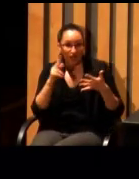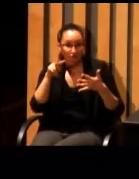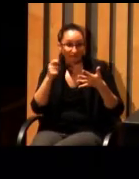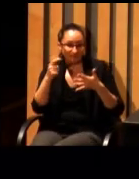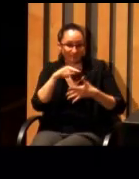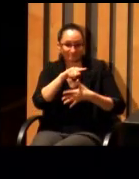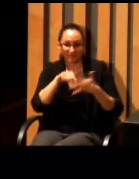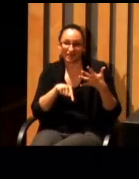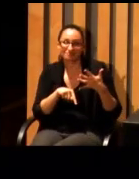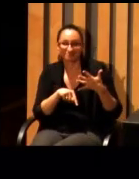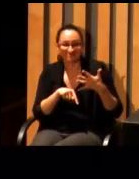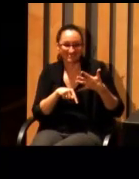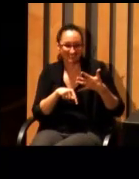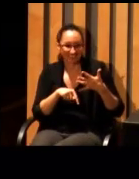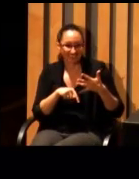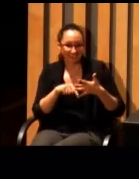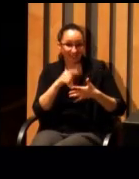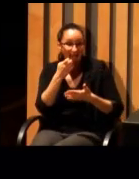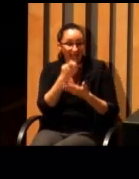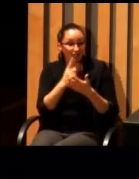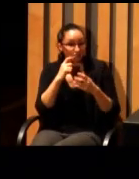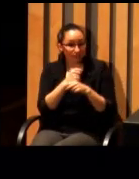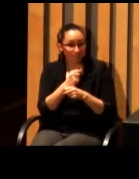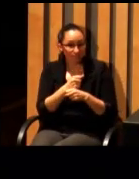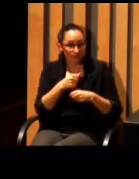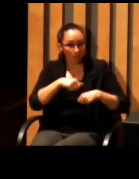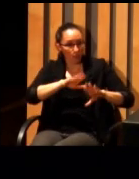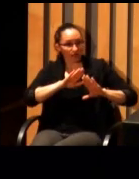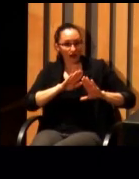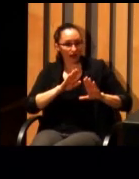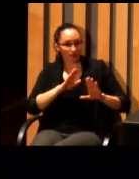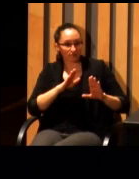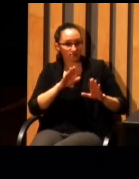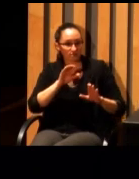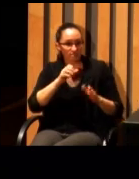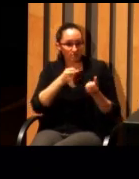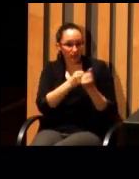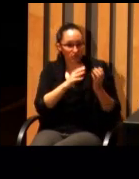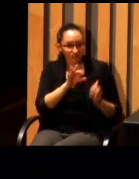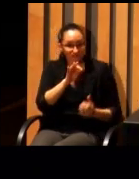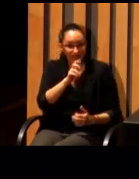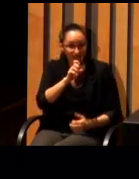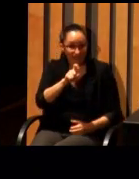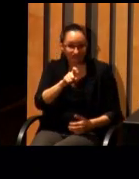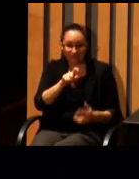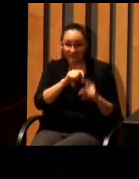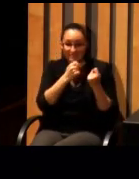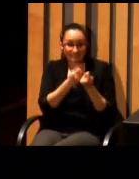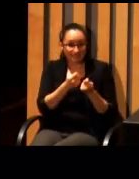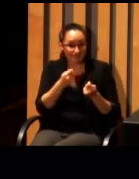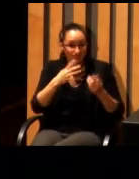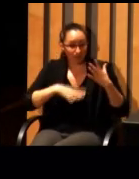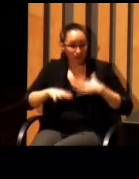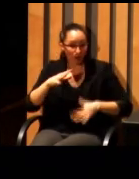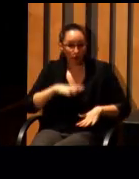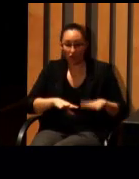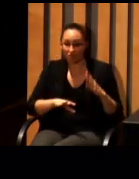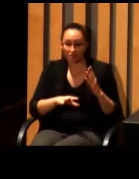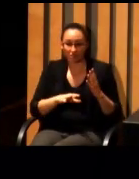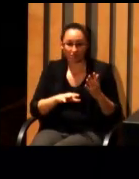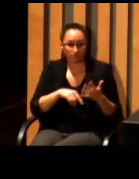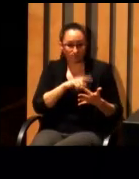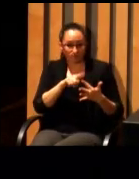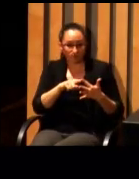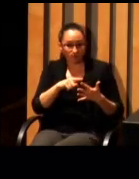right? Economic strategies, boycott, sponsors, FedEx, team merchandise, personal